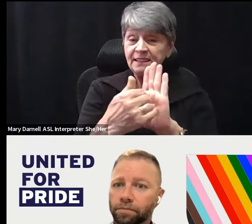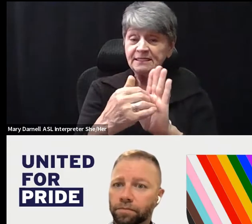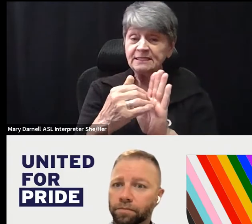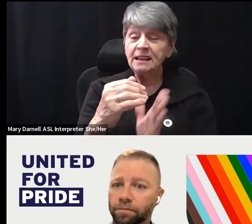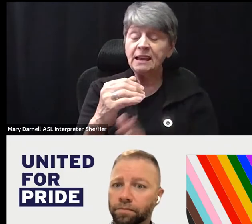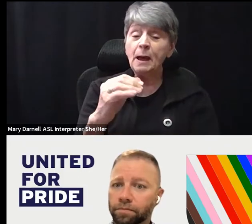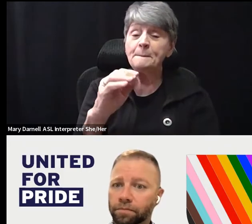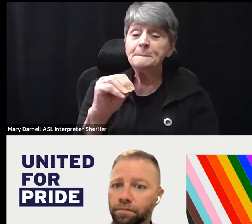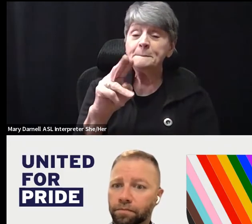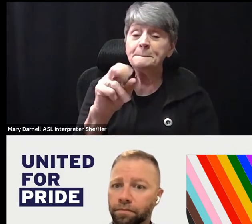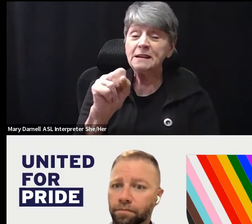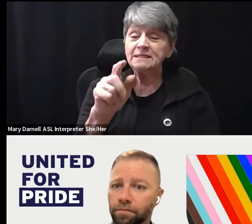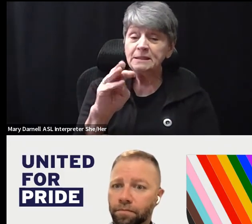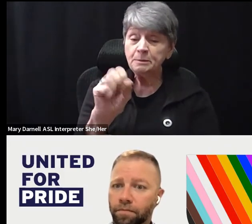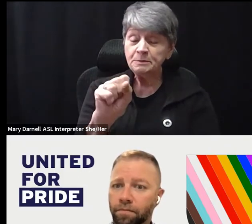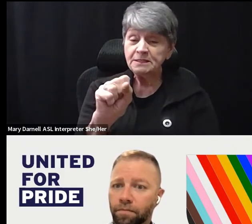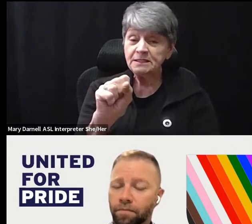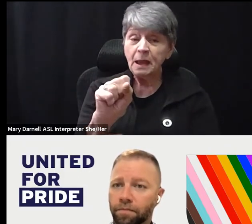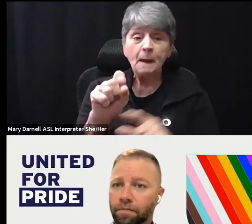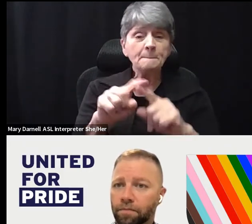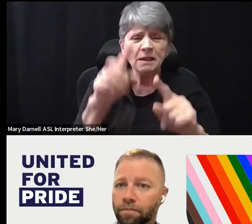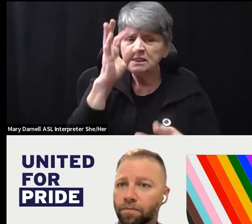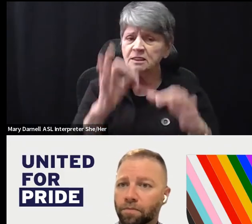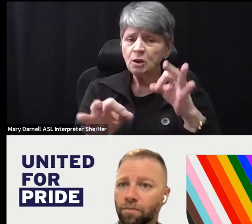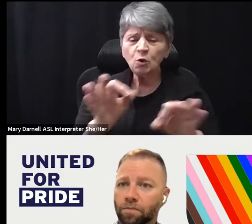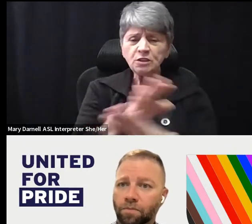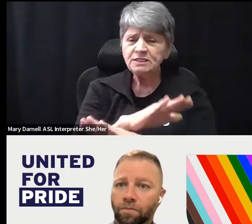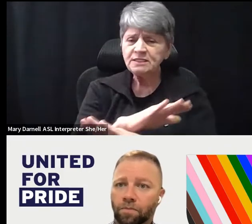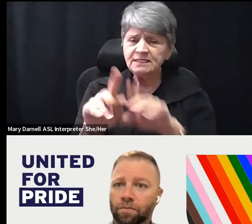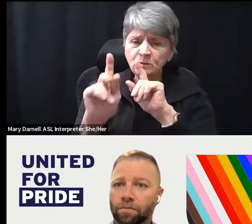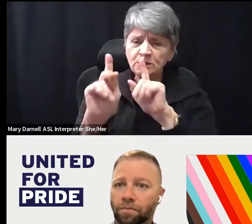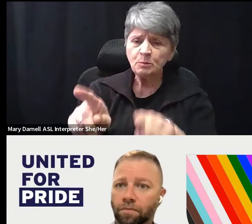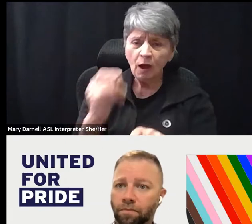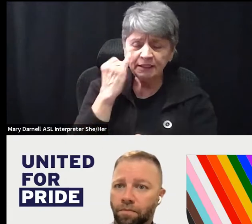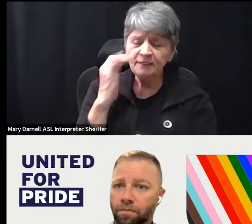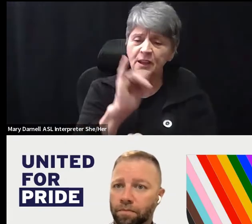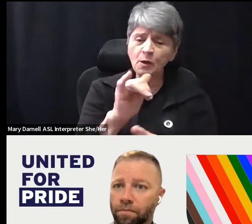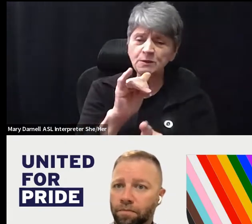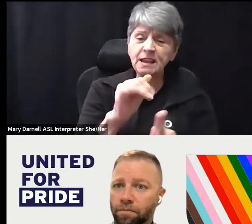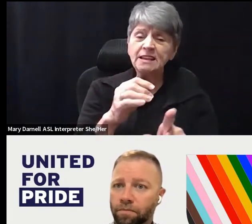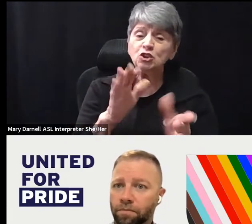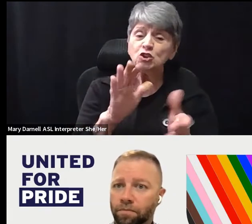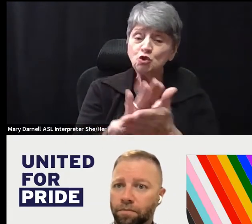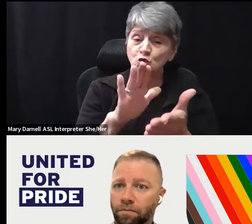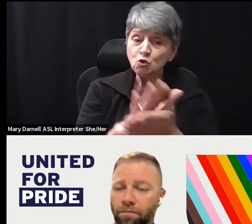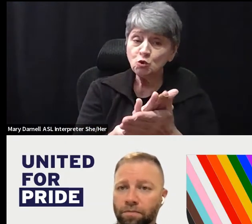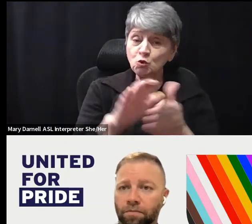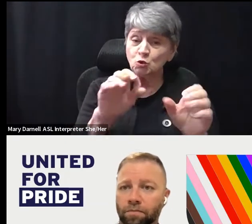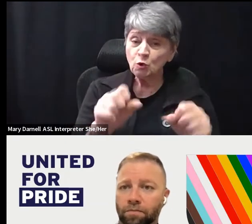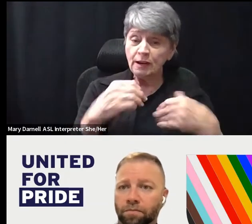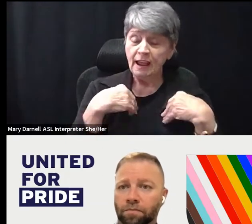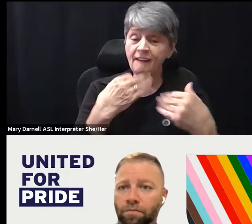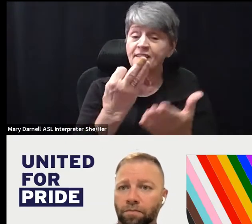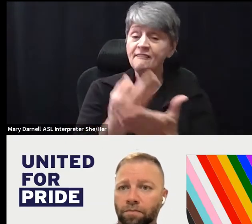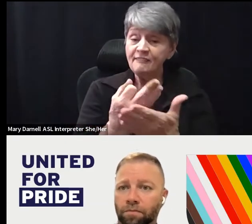Because the court didn't address whether these specific schools were entitled to get funding, but rather just invalidated